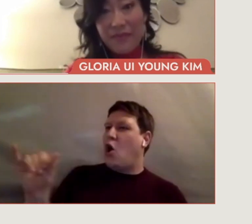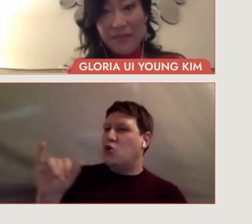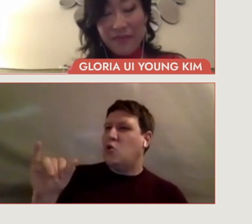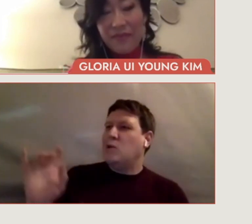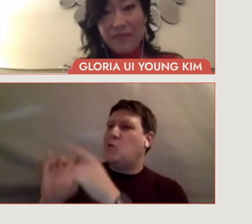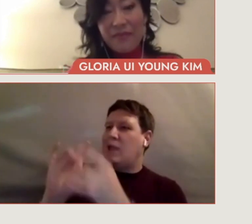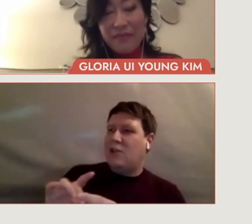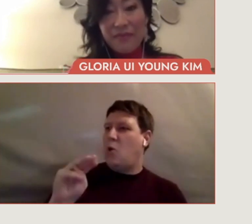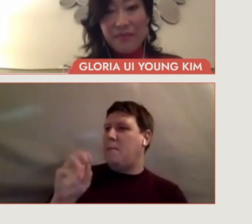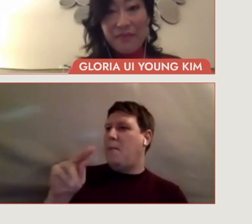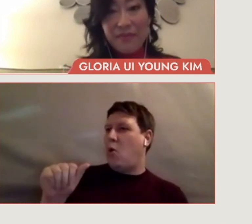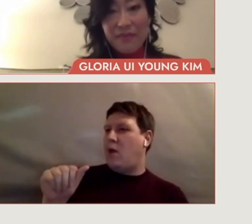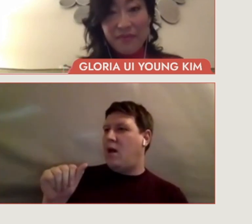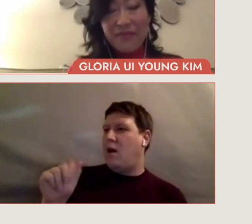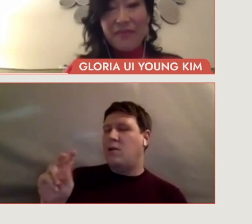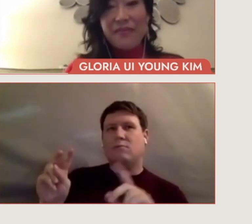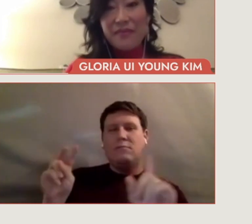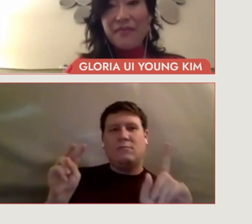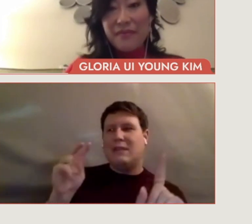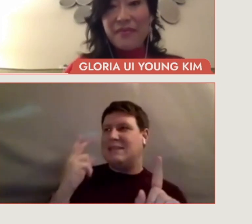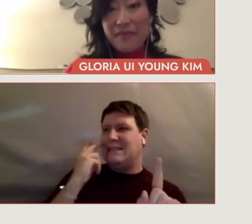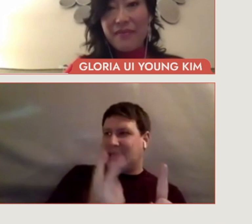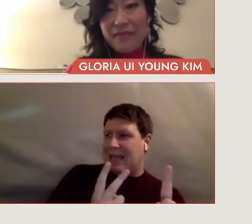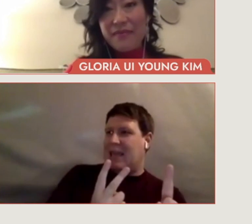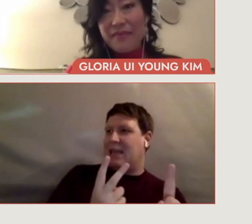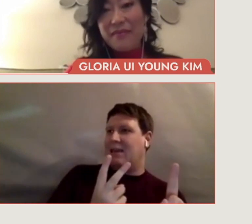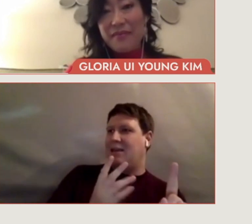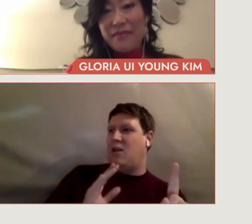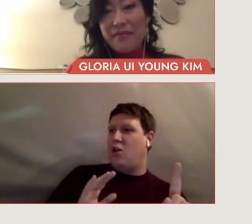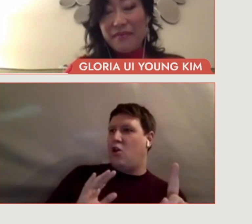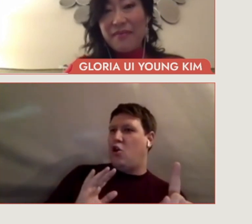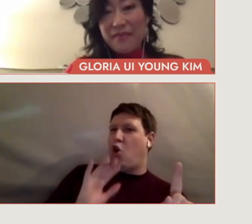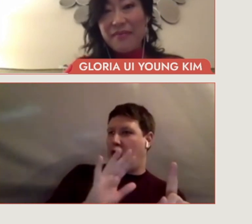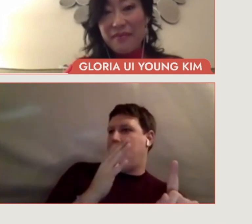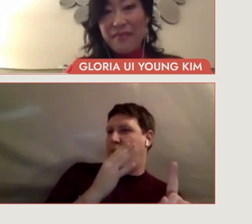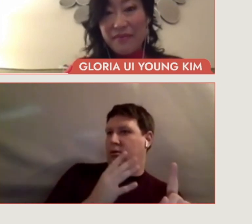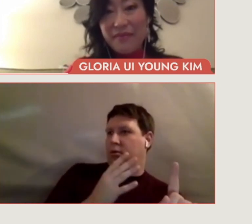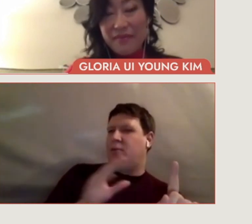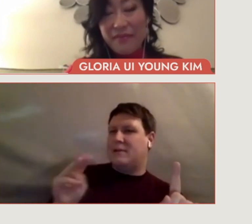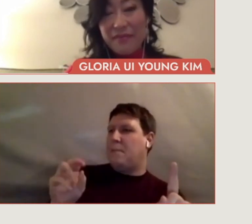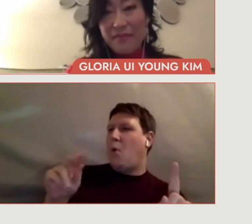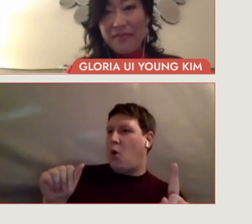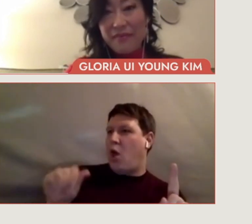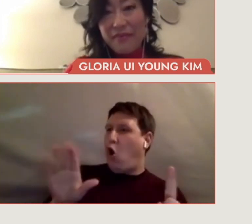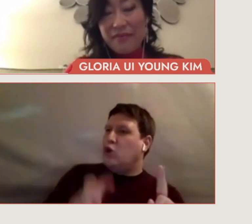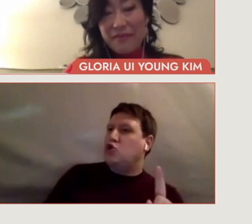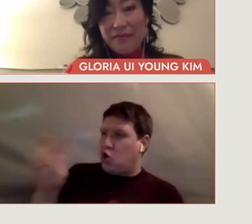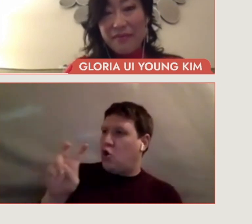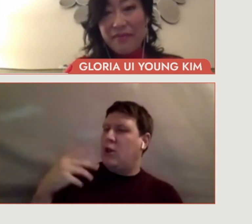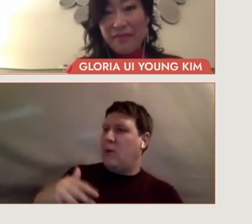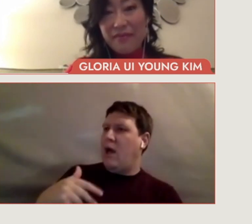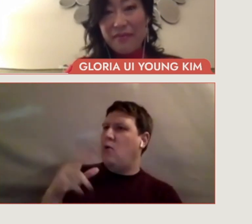how you were able to see Deborah finally in a way that, like, because Mona does as well. It's this really powerful thing